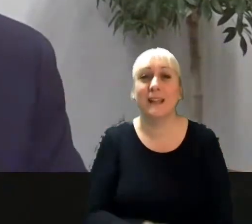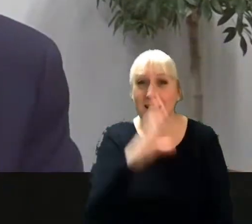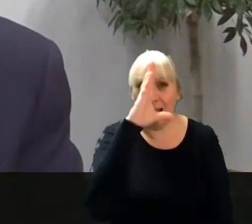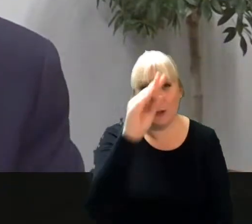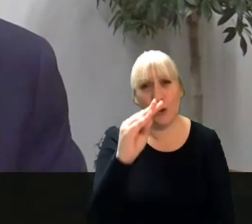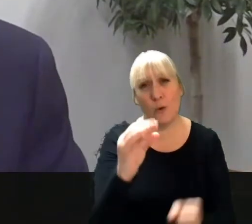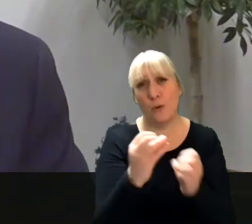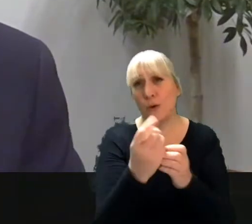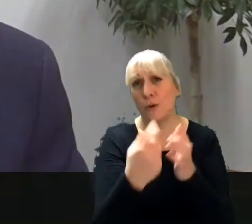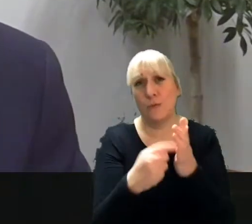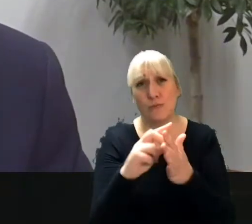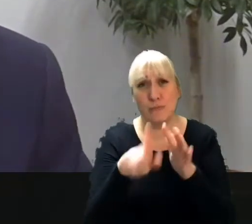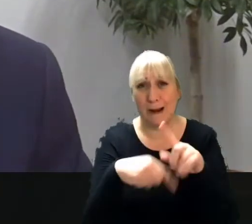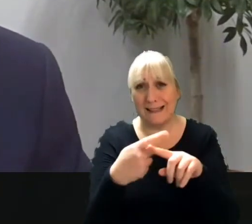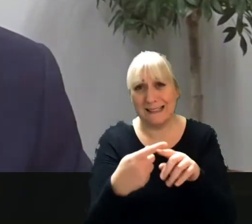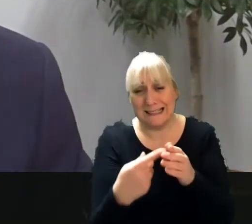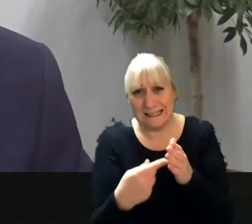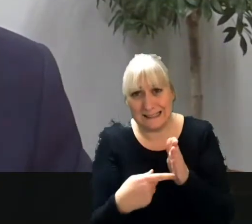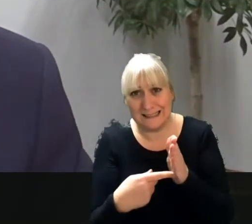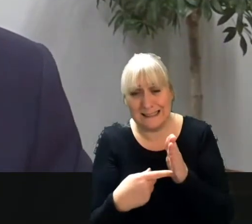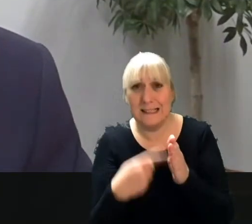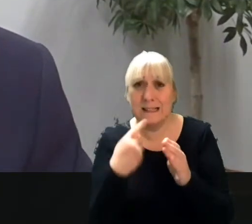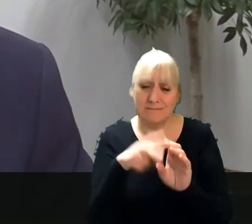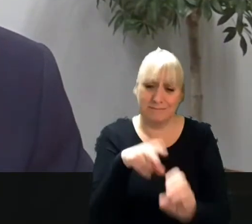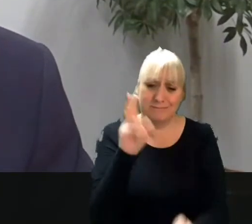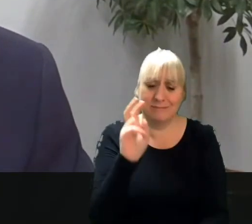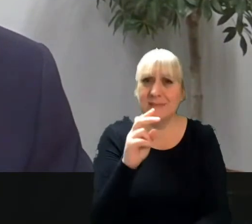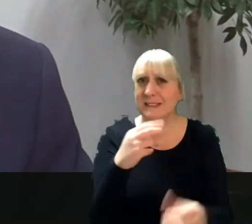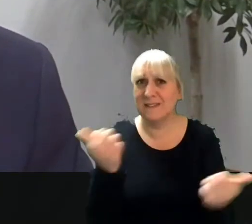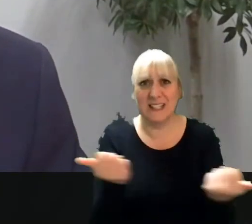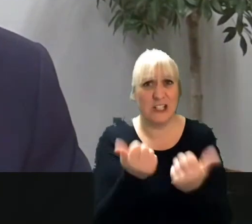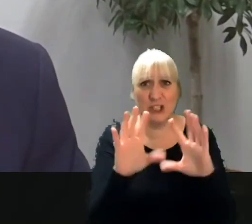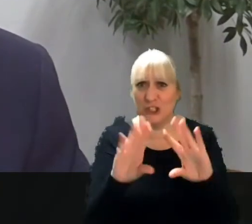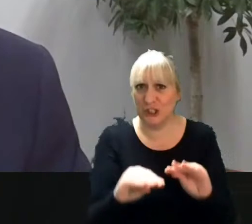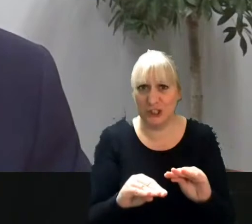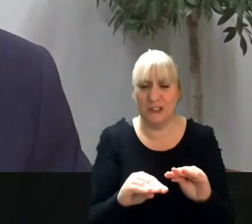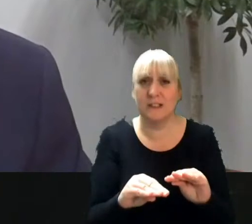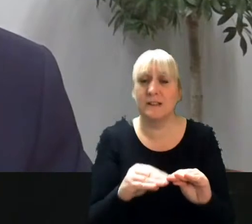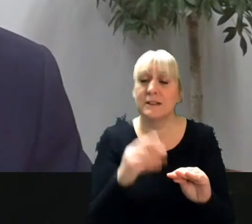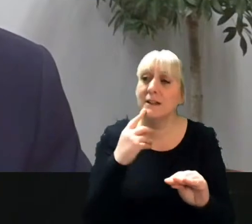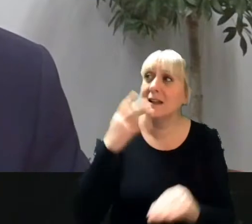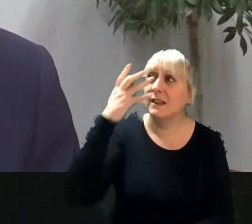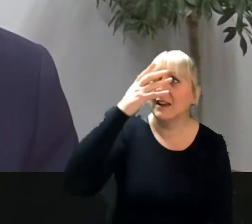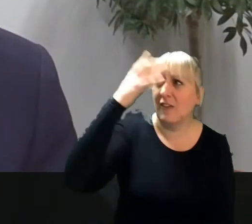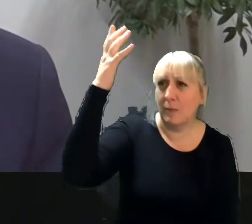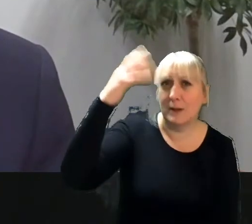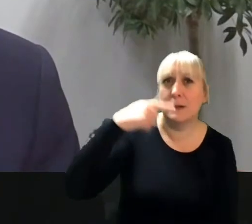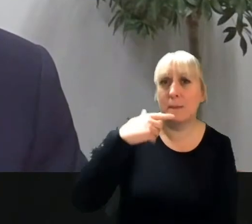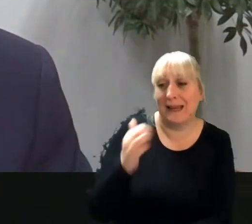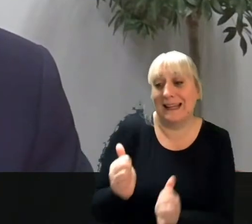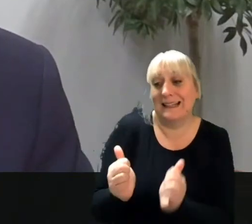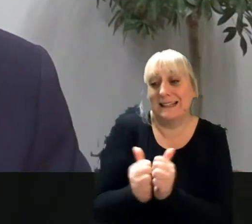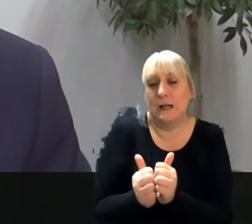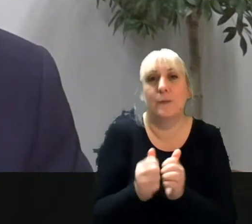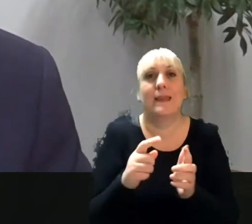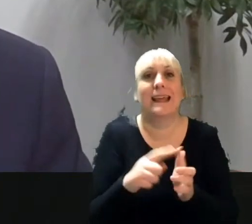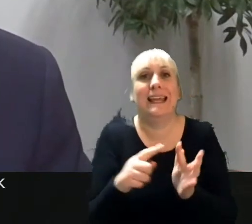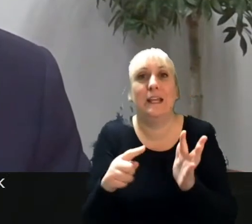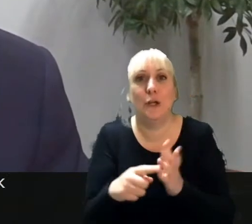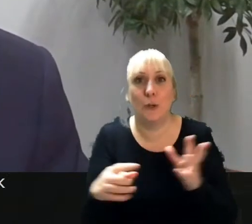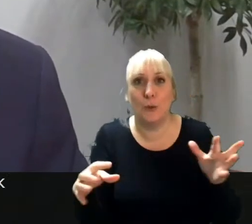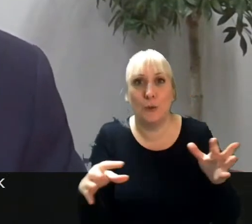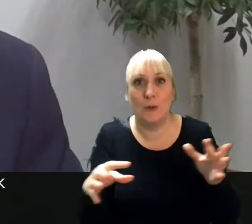backwards, let's look forwards. The government did do a flimsy deal with the EU in relation to goods, but not in